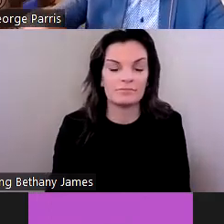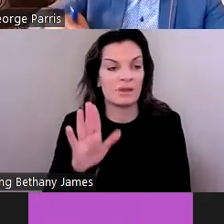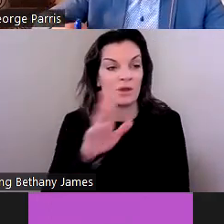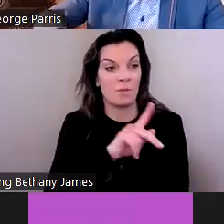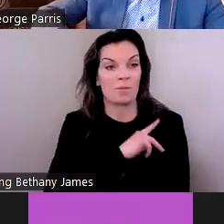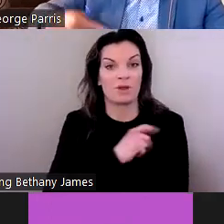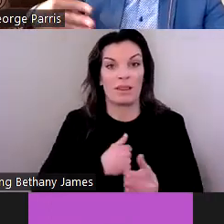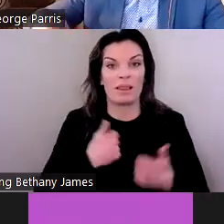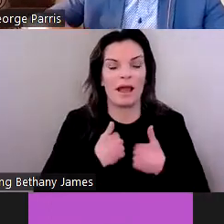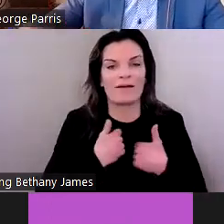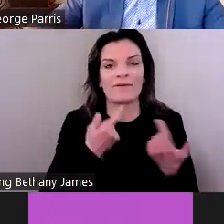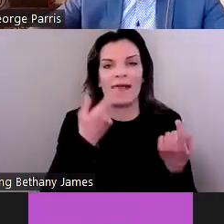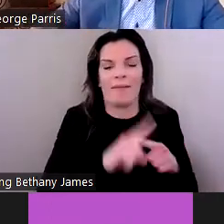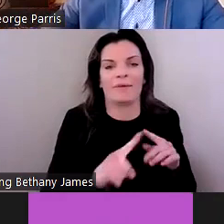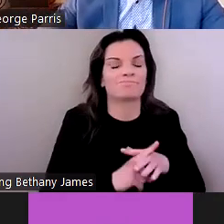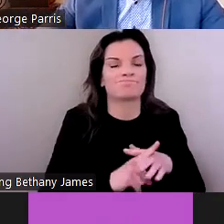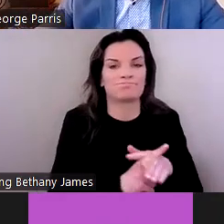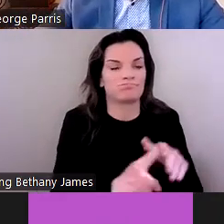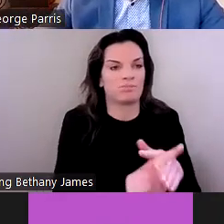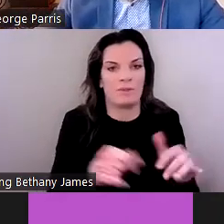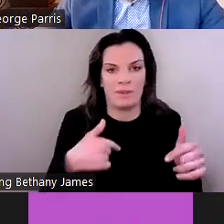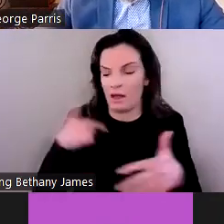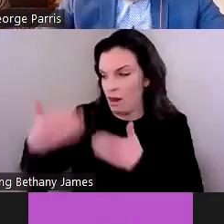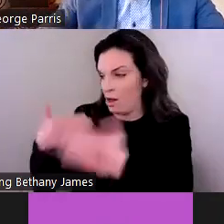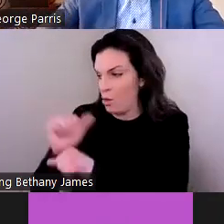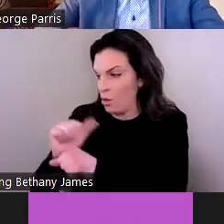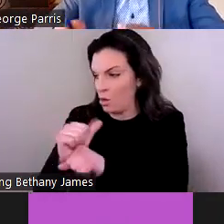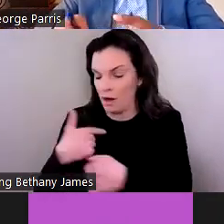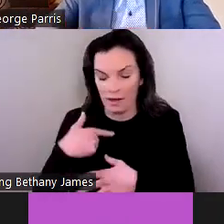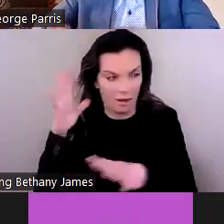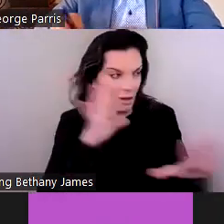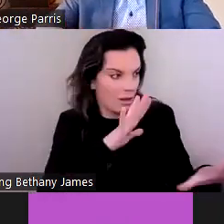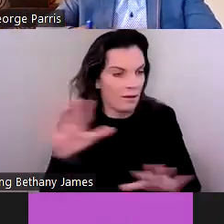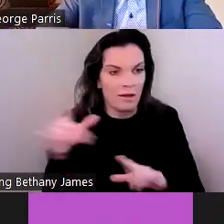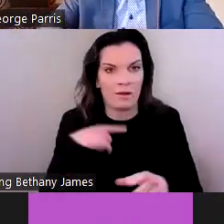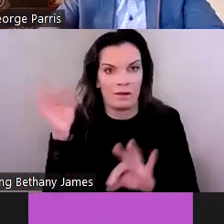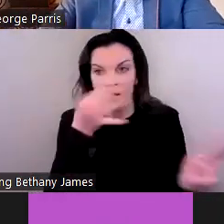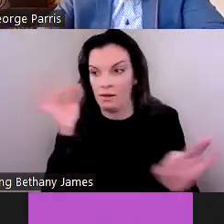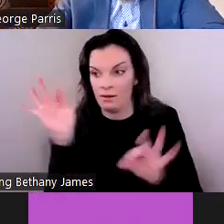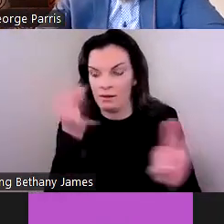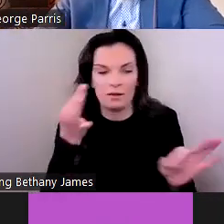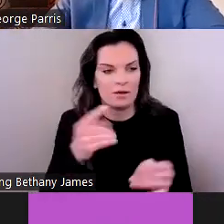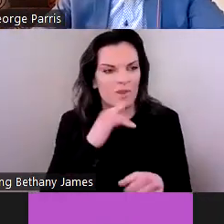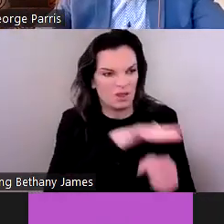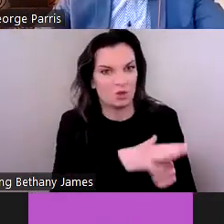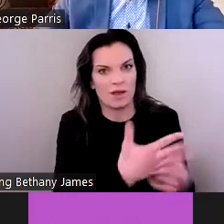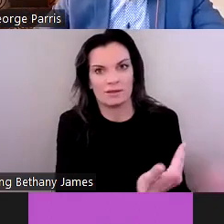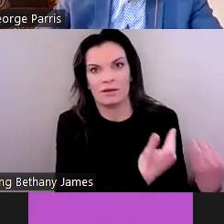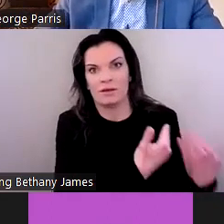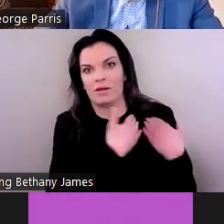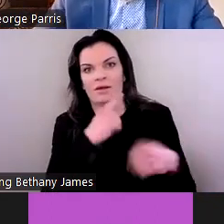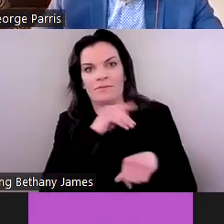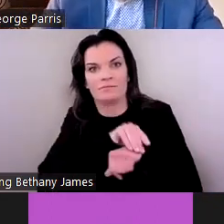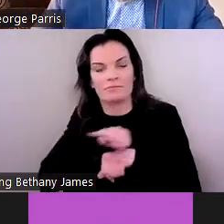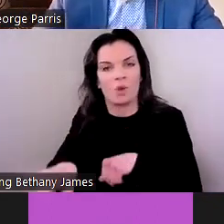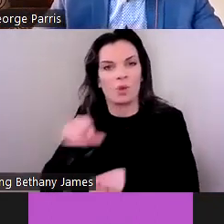stresses are interfering with their ability to function at work effectively. So when you are bringing stresses from your home